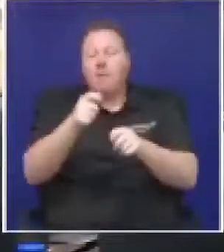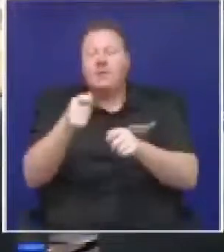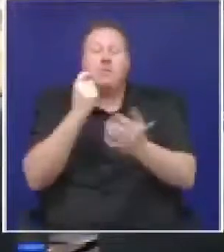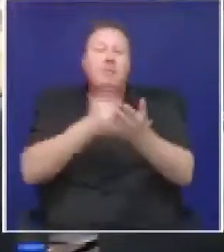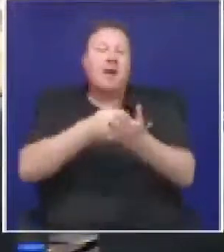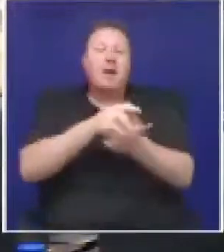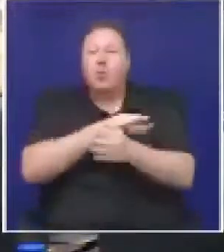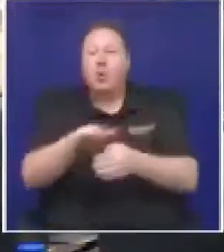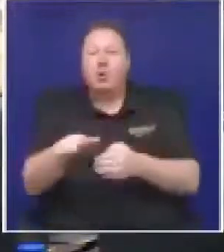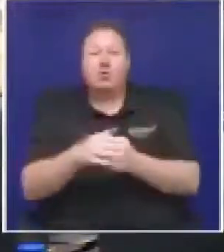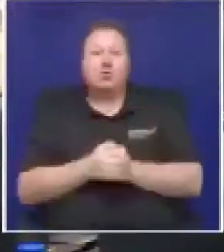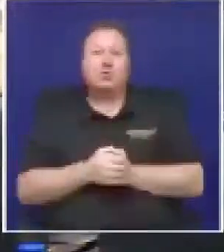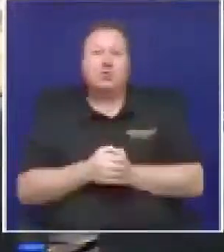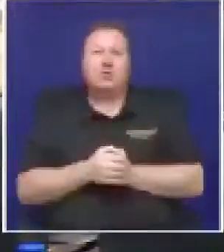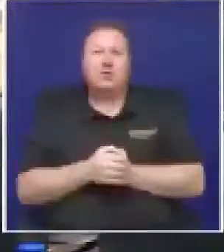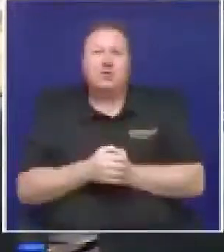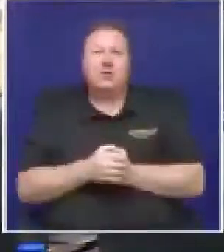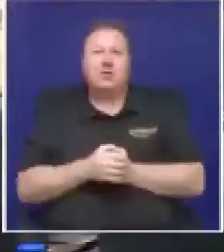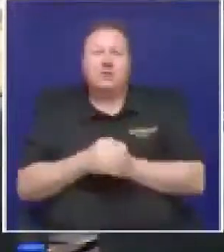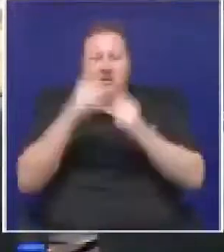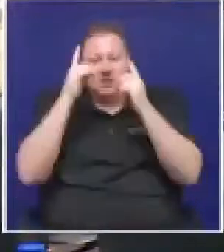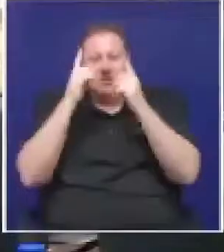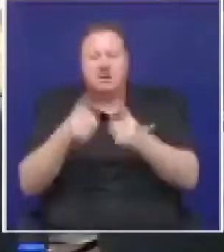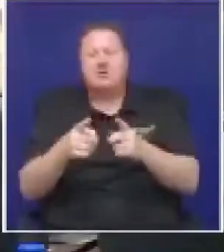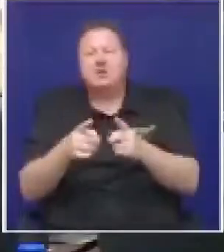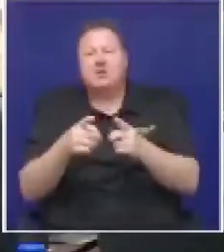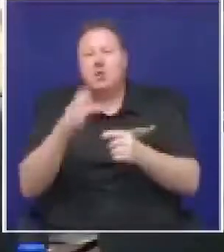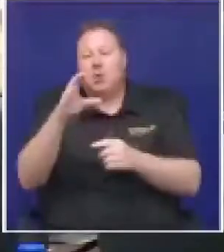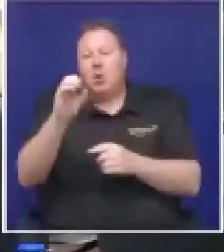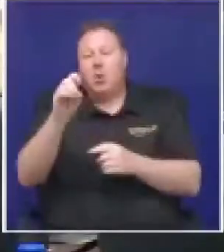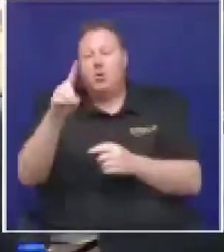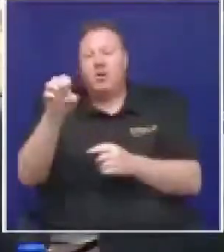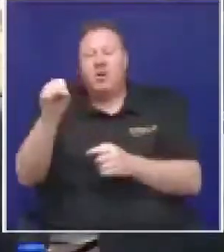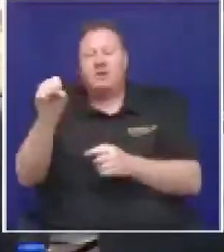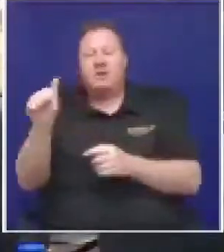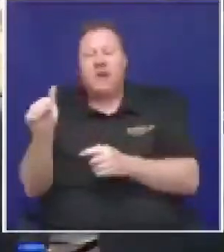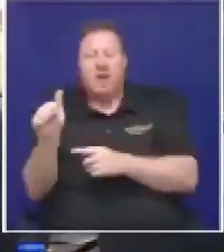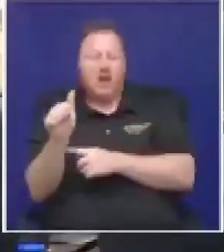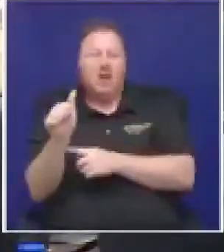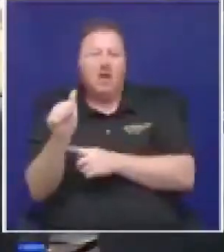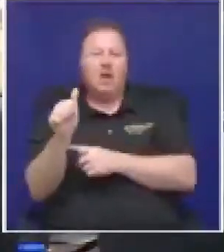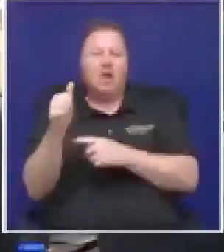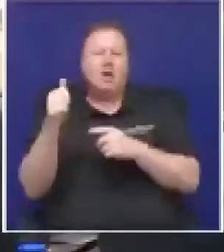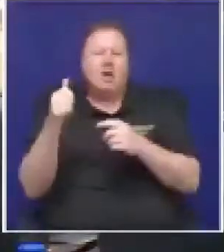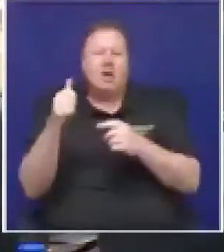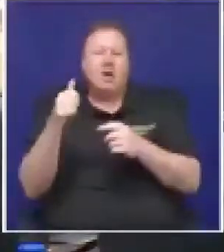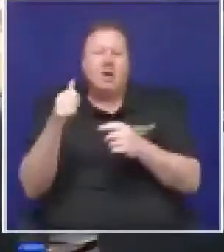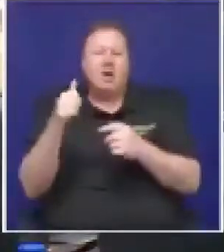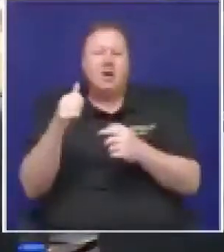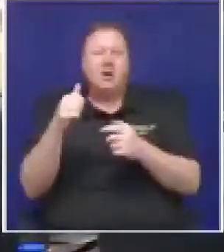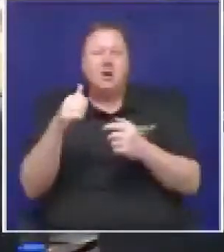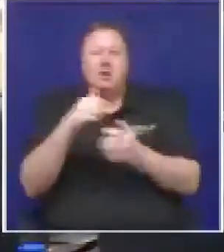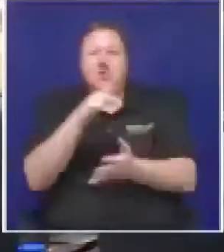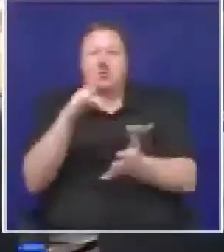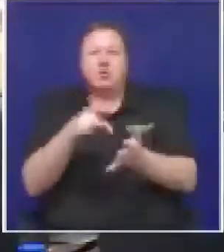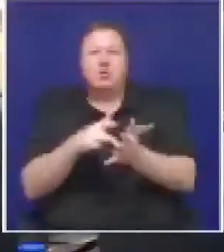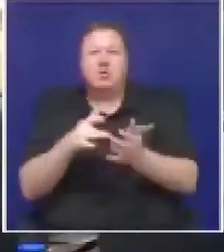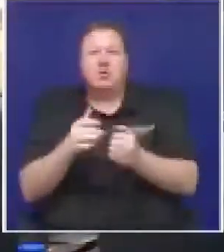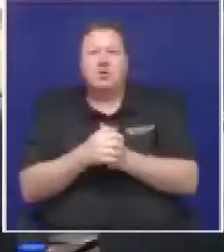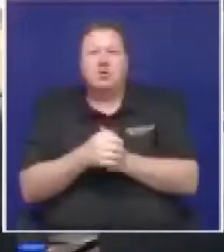was it a deliberate decision by the ANC during CODESA negotiations to agree on the sellout position that all land stolen